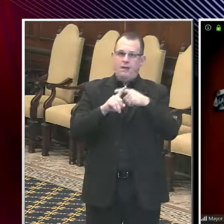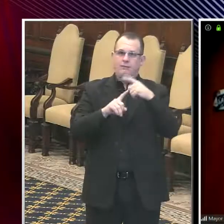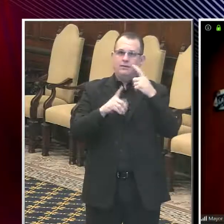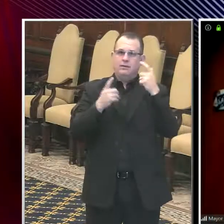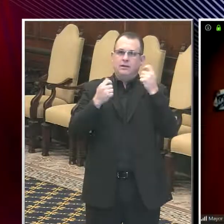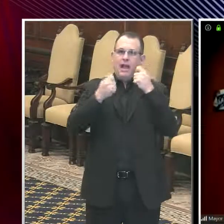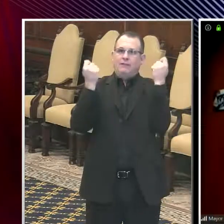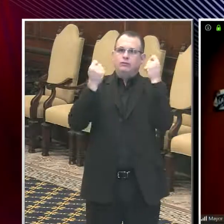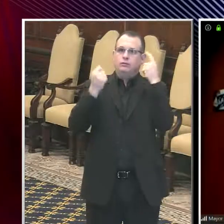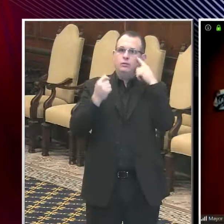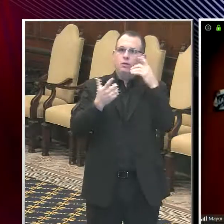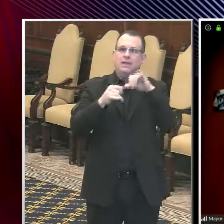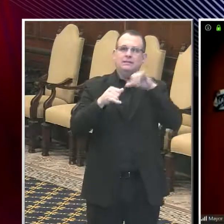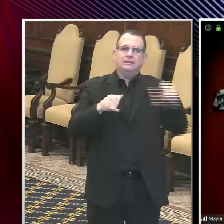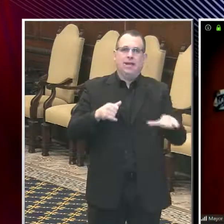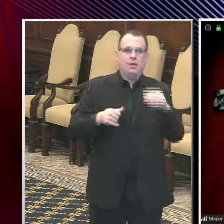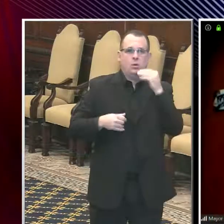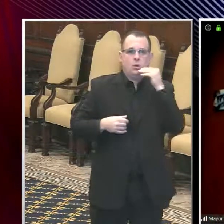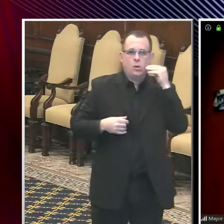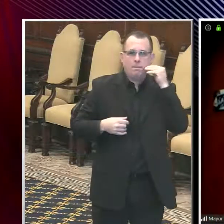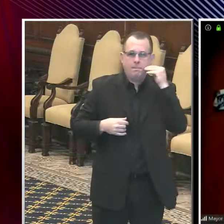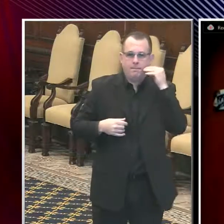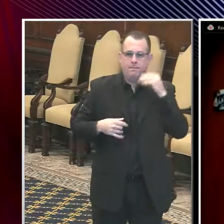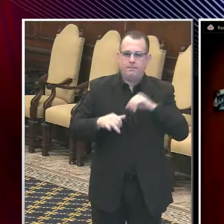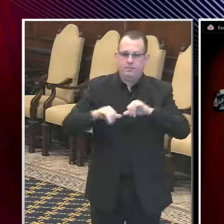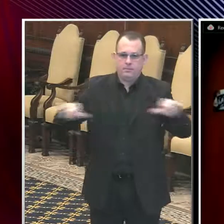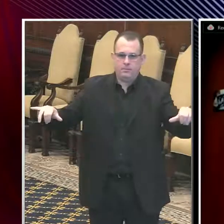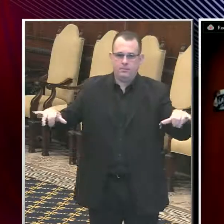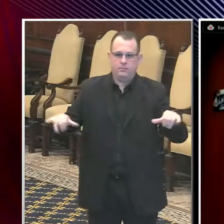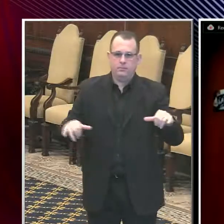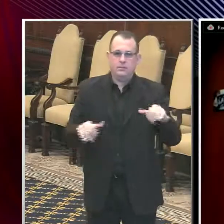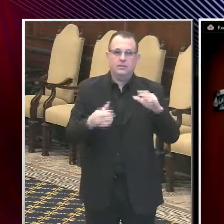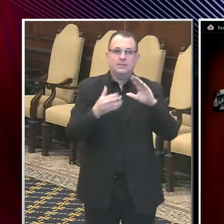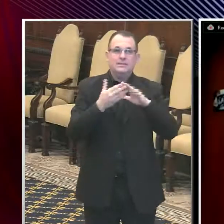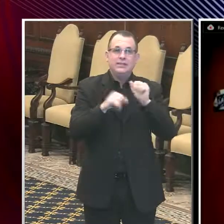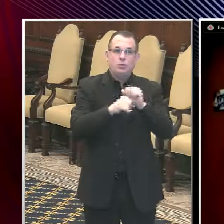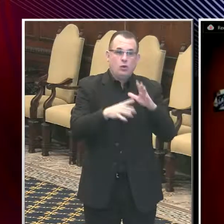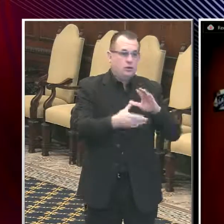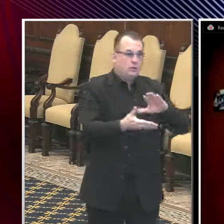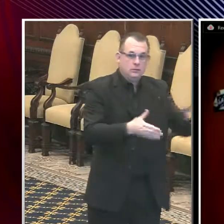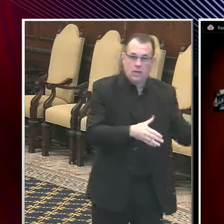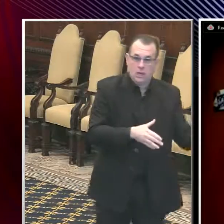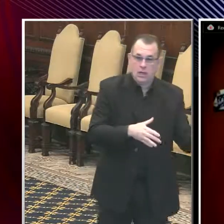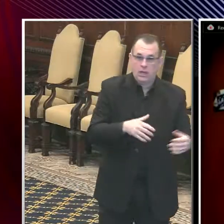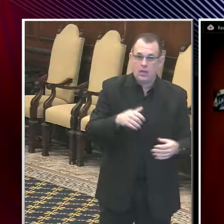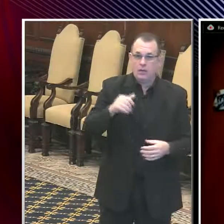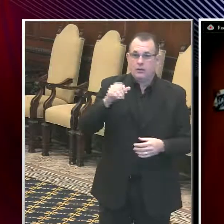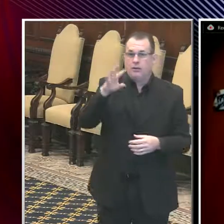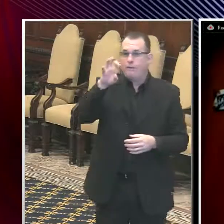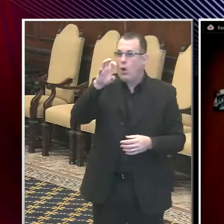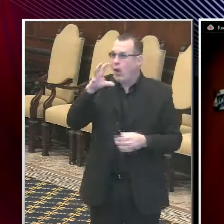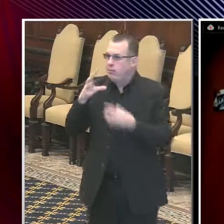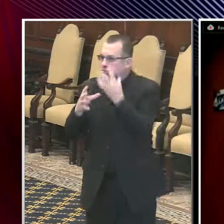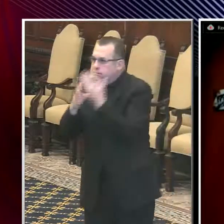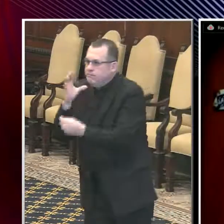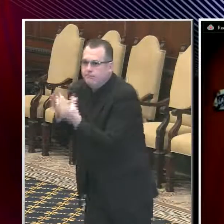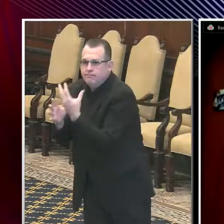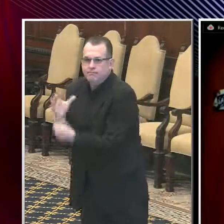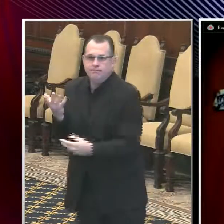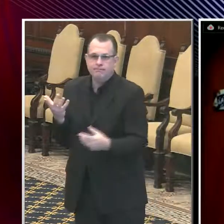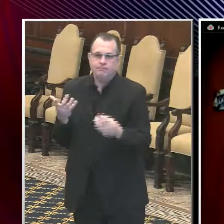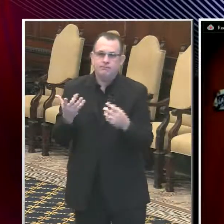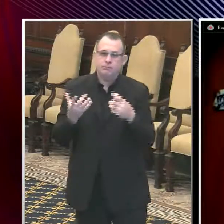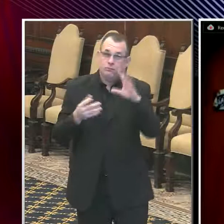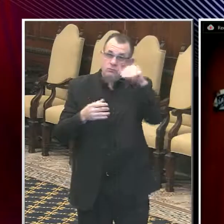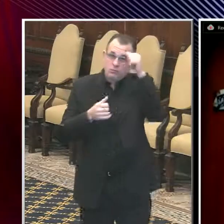took effect. The death of another city worker and almost 400 other Philadelphians who will be lost is a stark reminder that 1 month in,